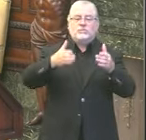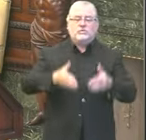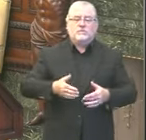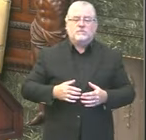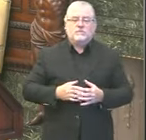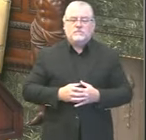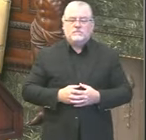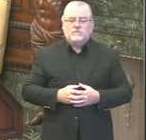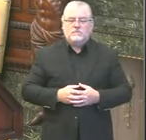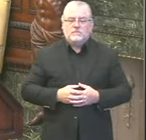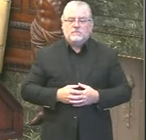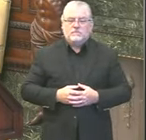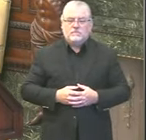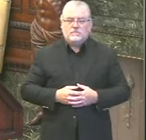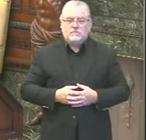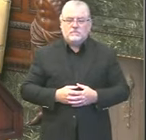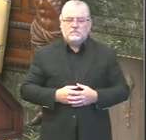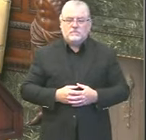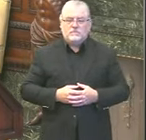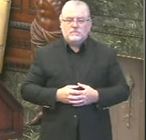of Philly YBN.